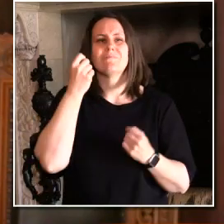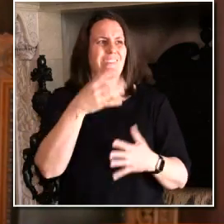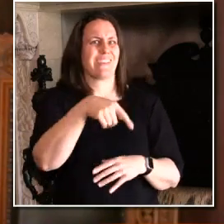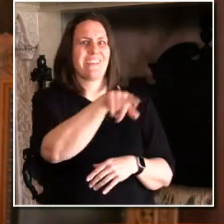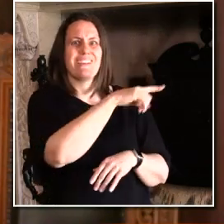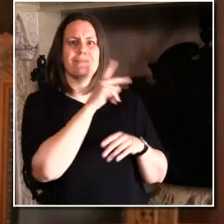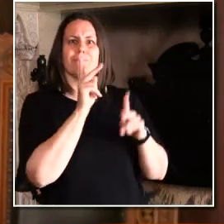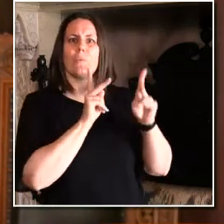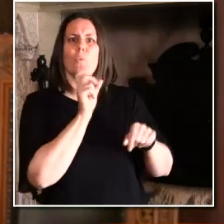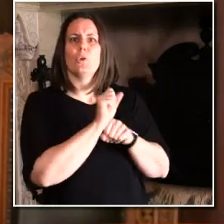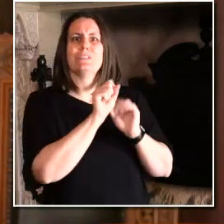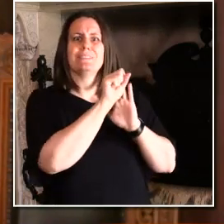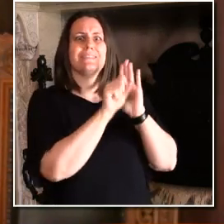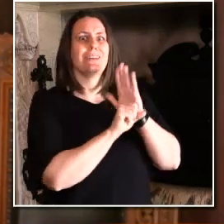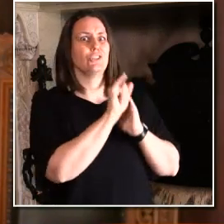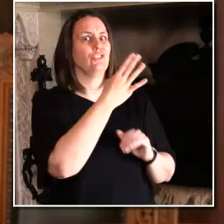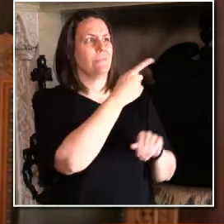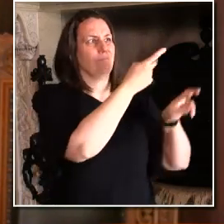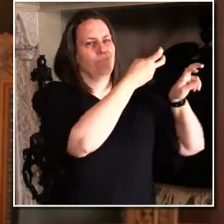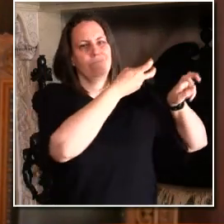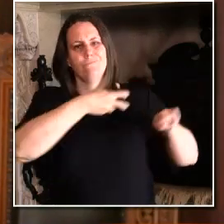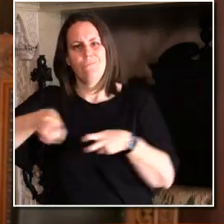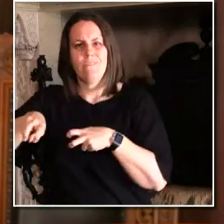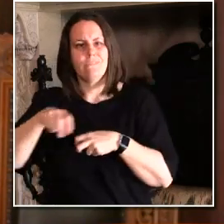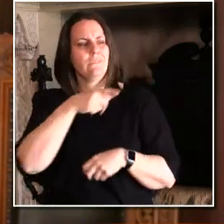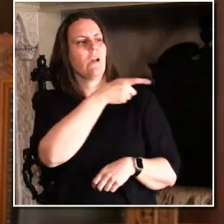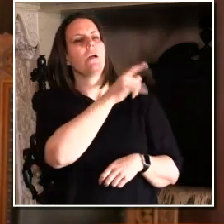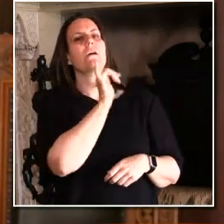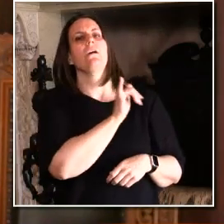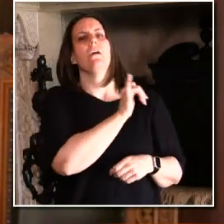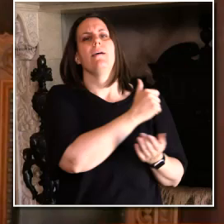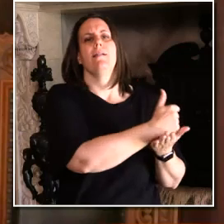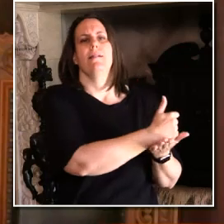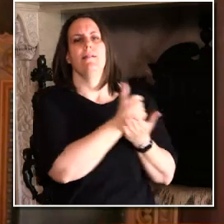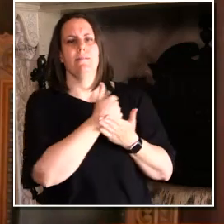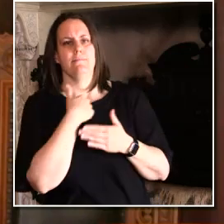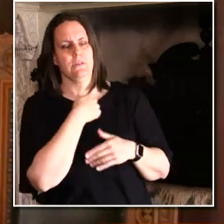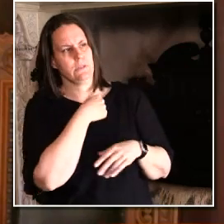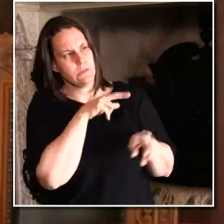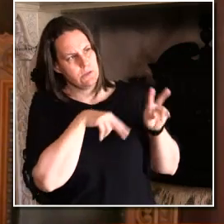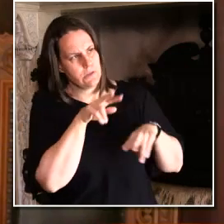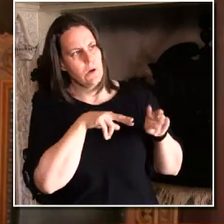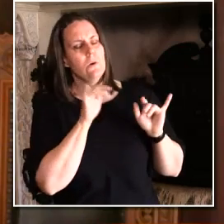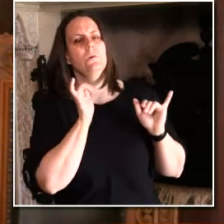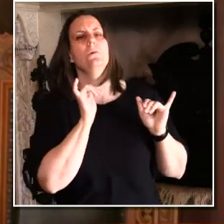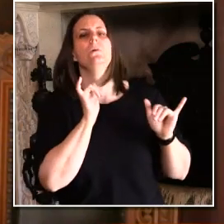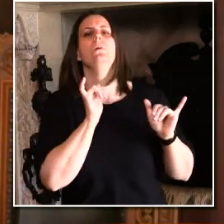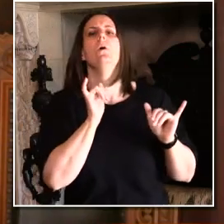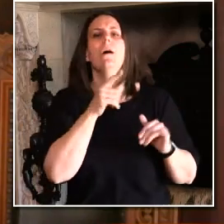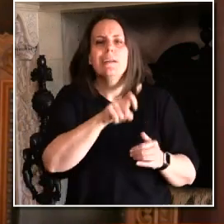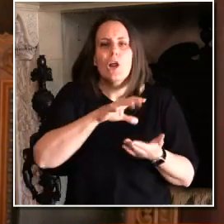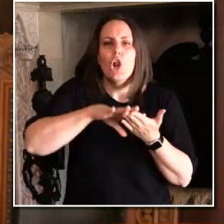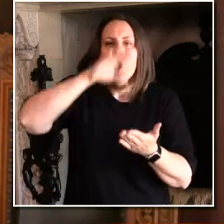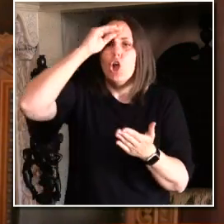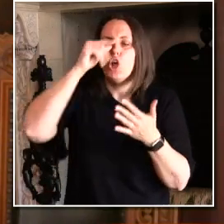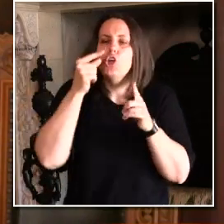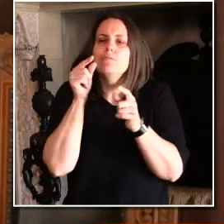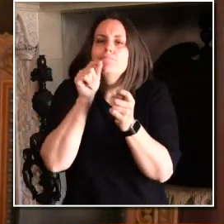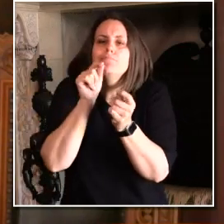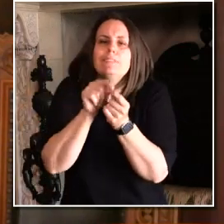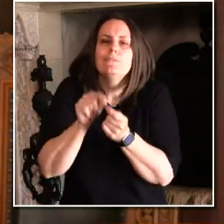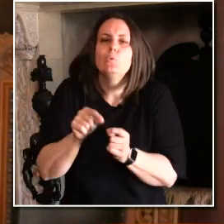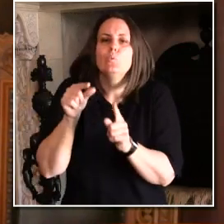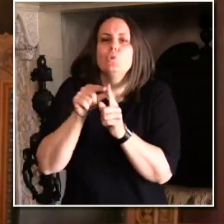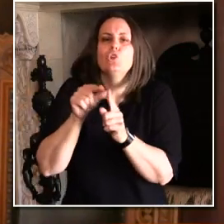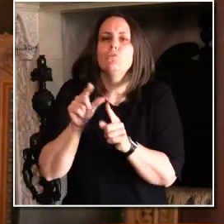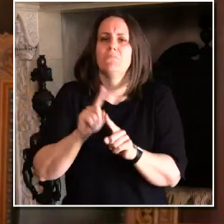It's certainly helpful to have some knowledge of some medical terminology, but there will be really specific requirements sort of as we roll this